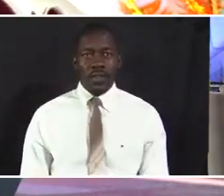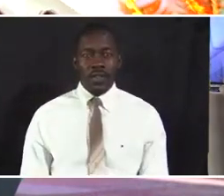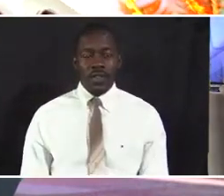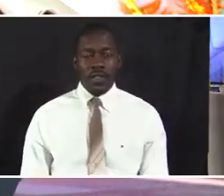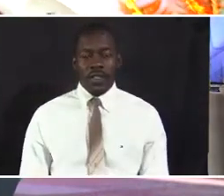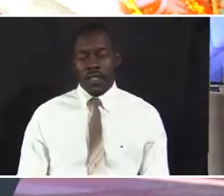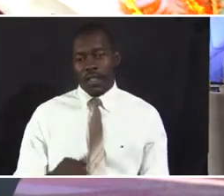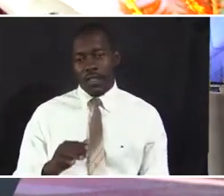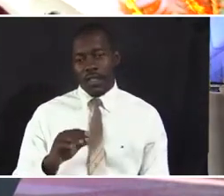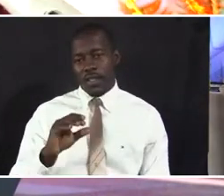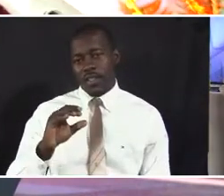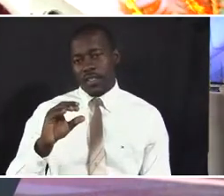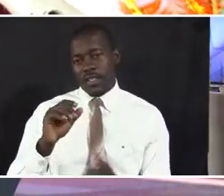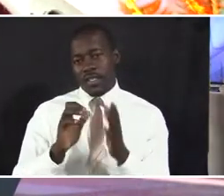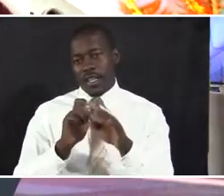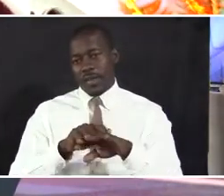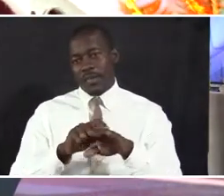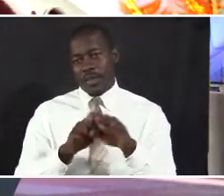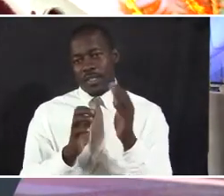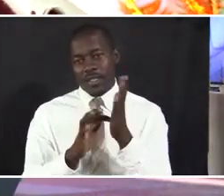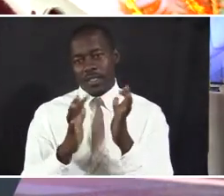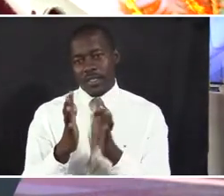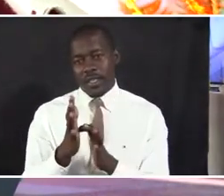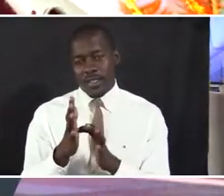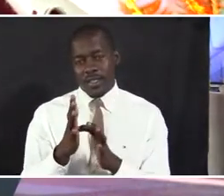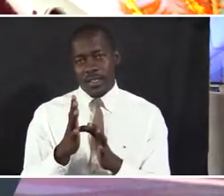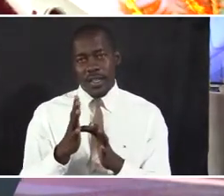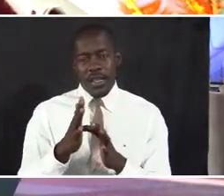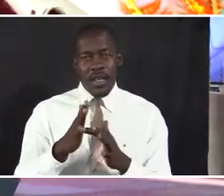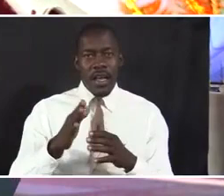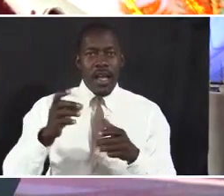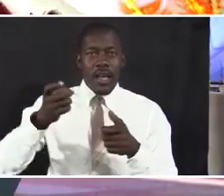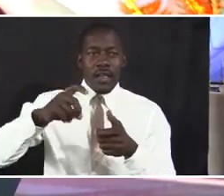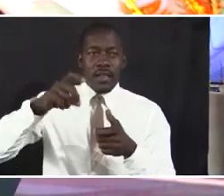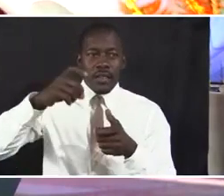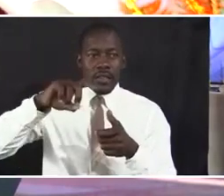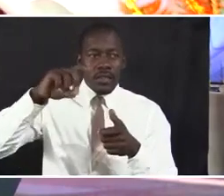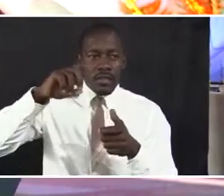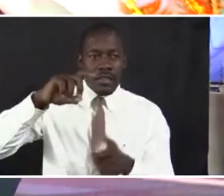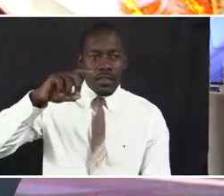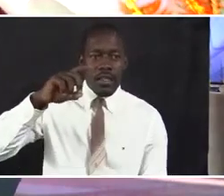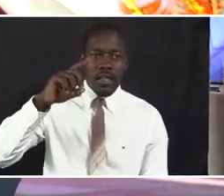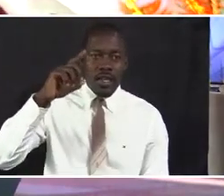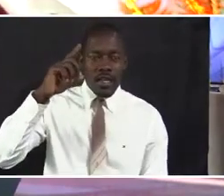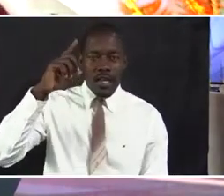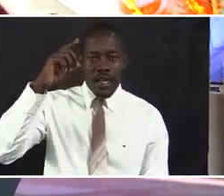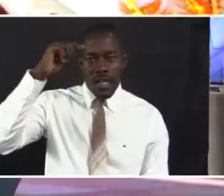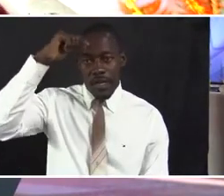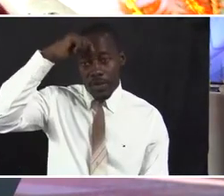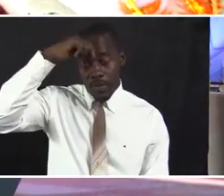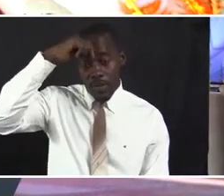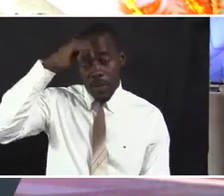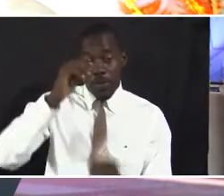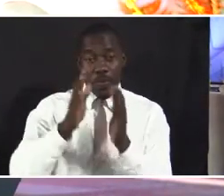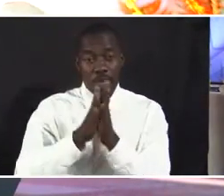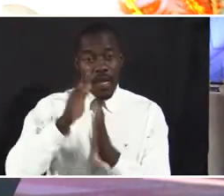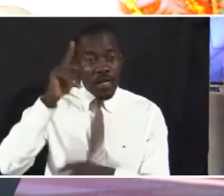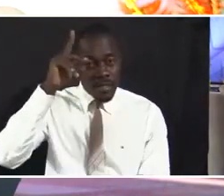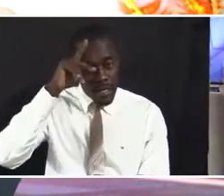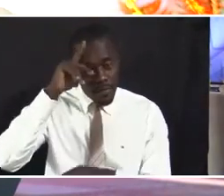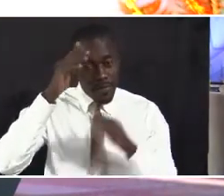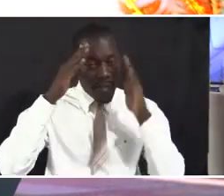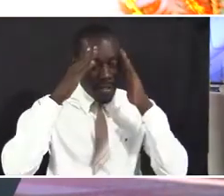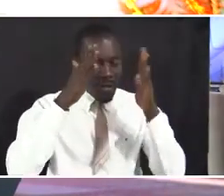this, and Jesus increased in wisdom and stature, and in favor with God and